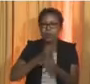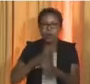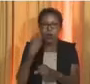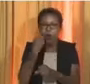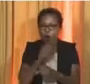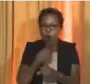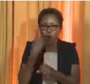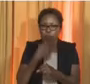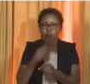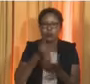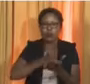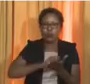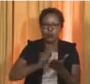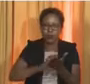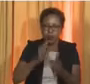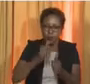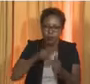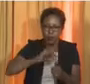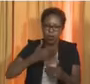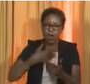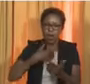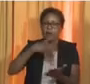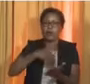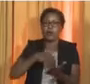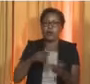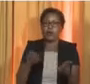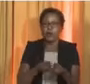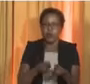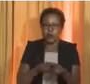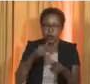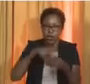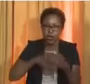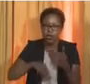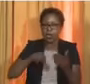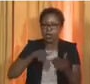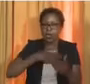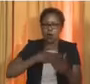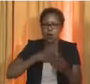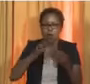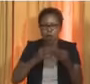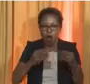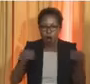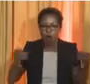which we have captured in our own judgment.